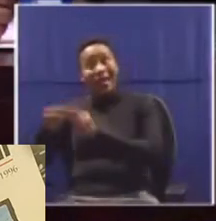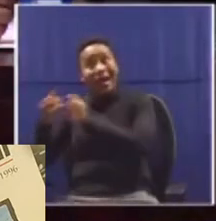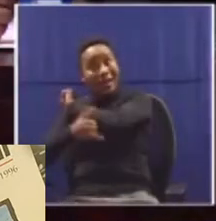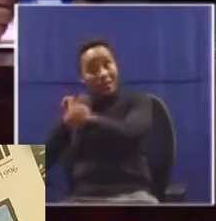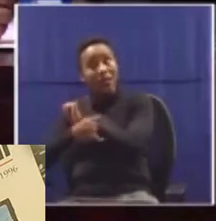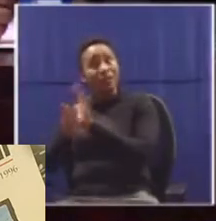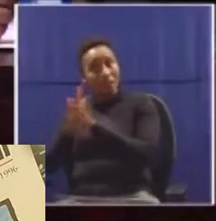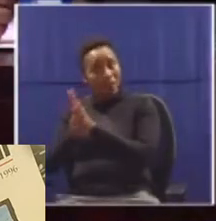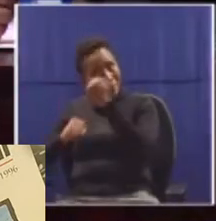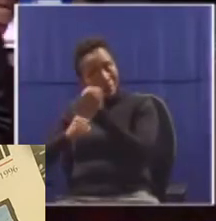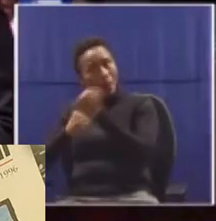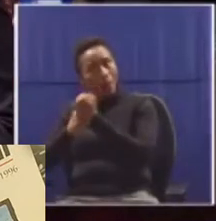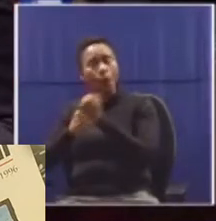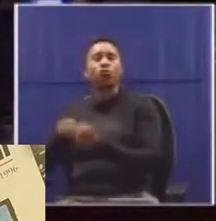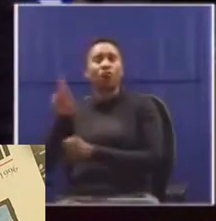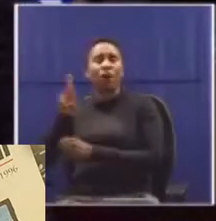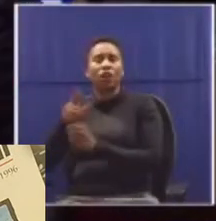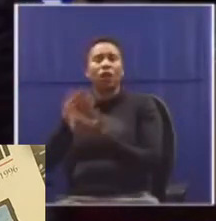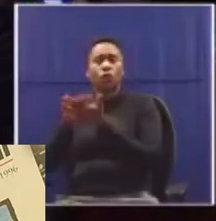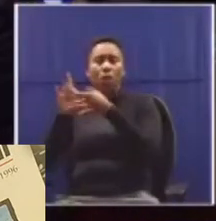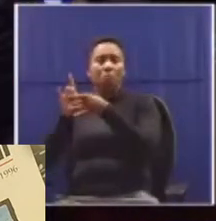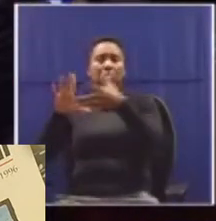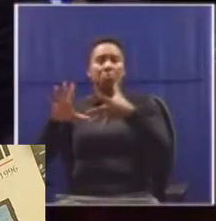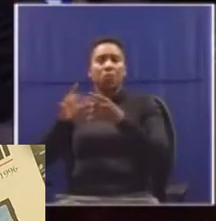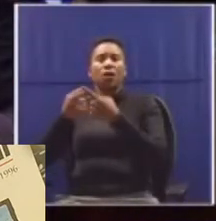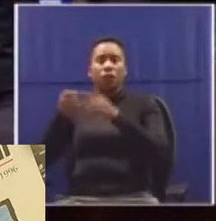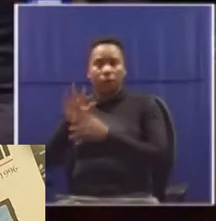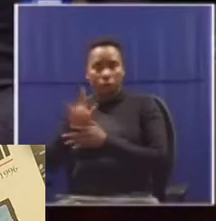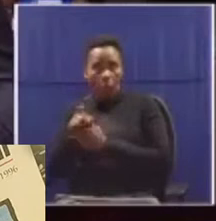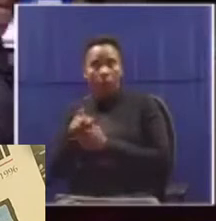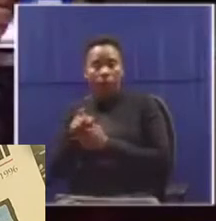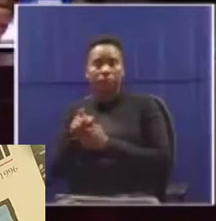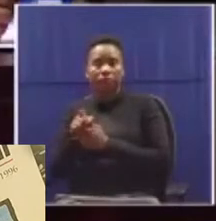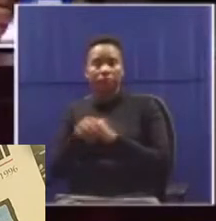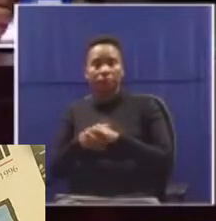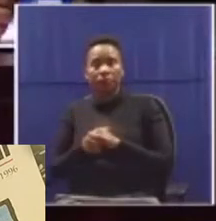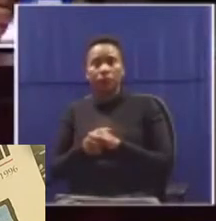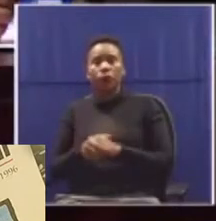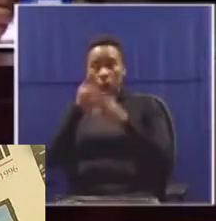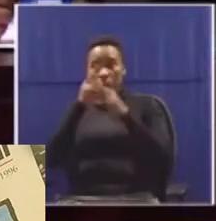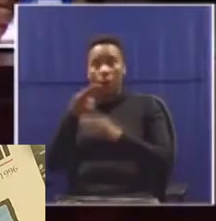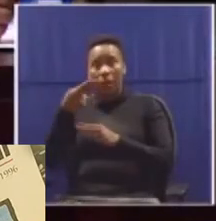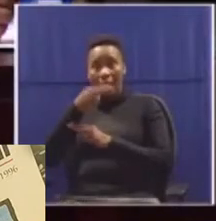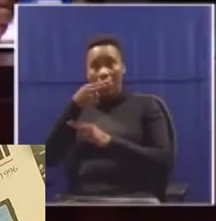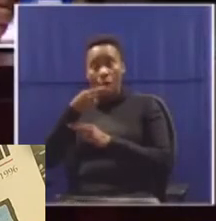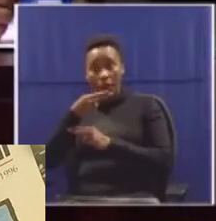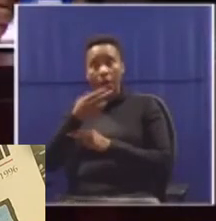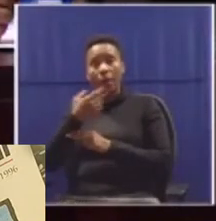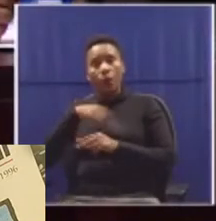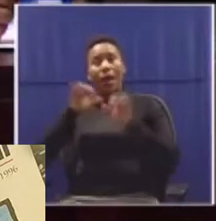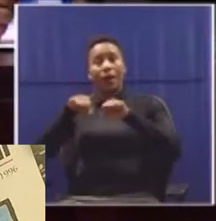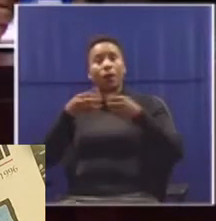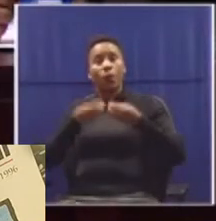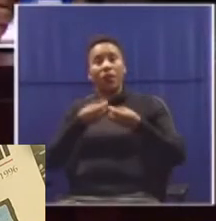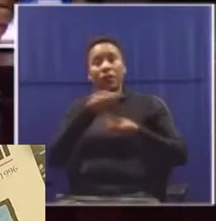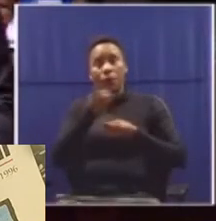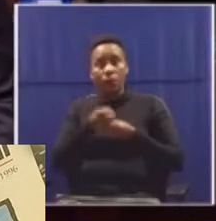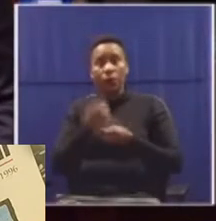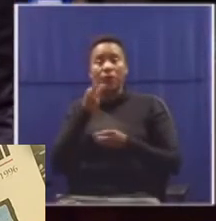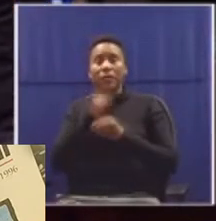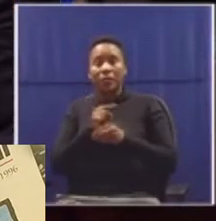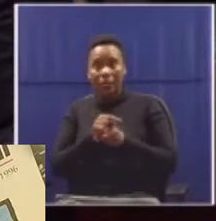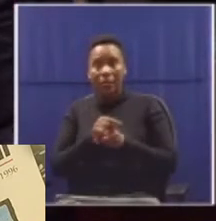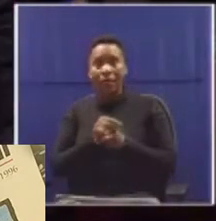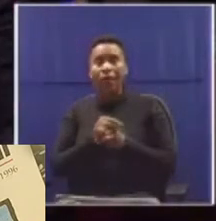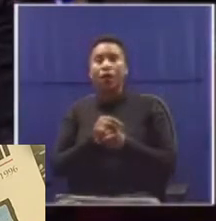for defending themselves from NATO and Ukraine honorable Heron we agree with you when you say that most significant